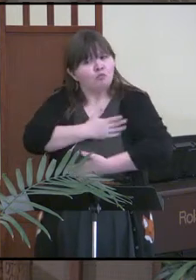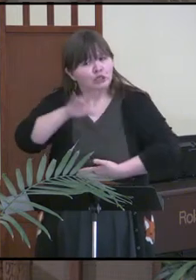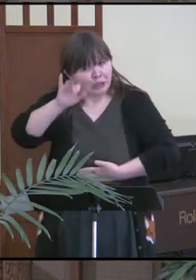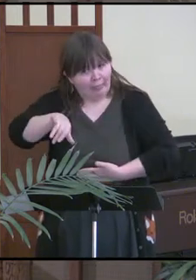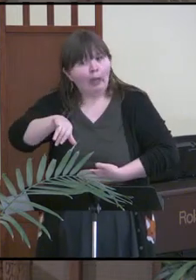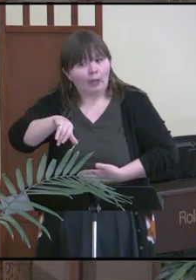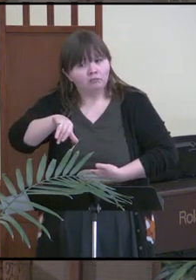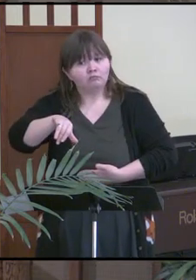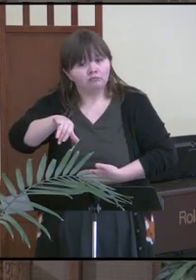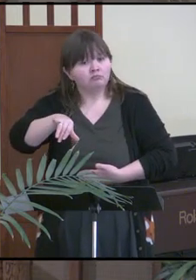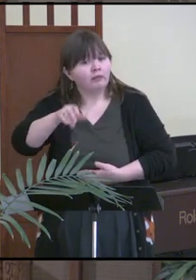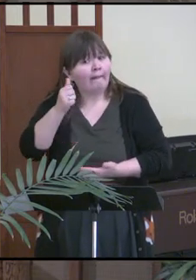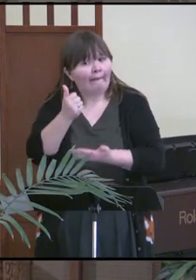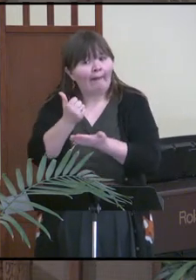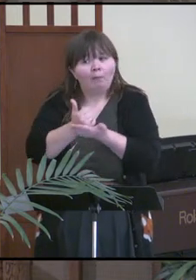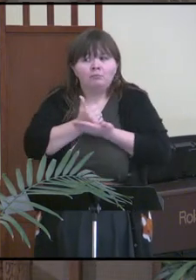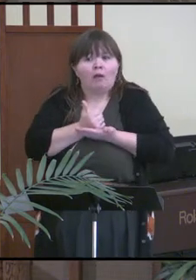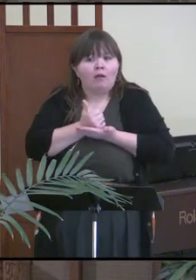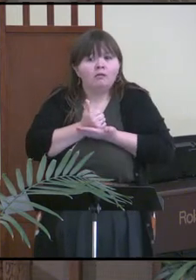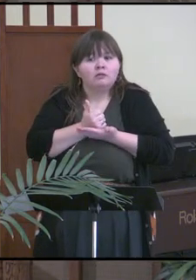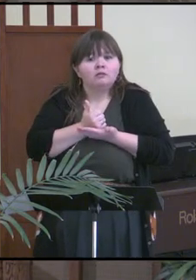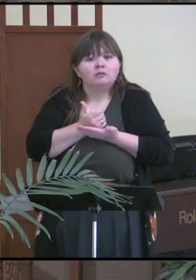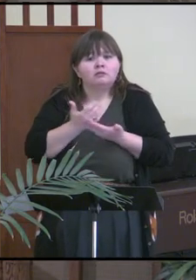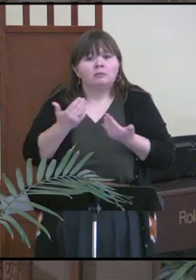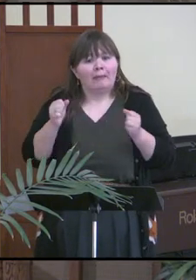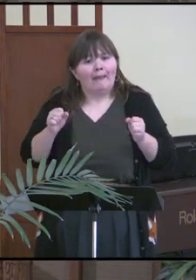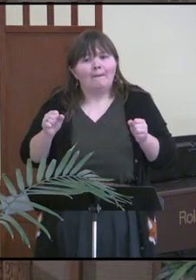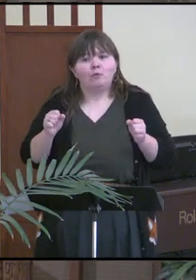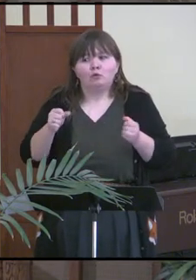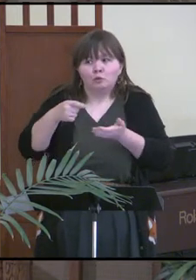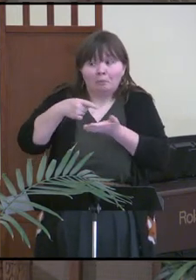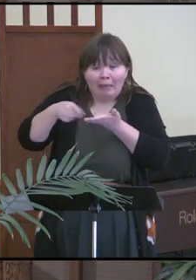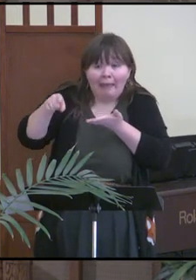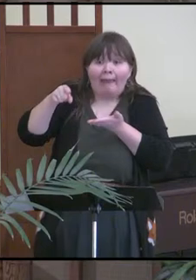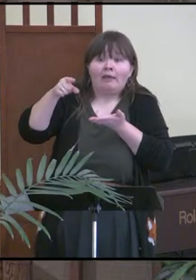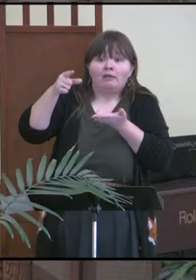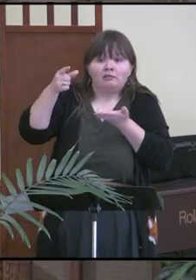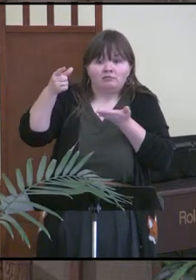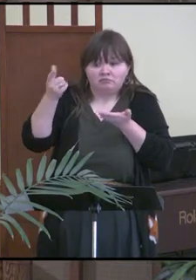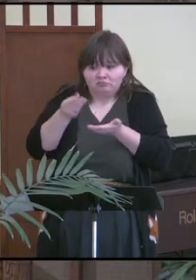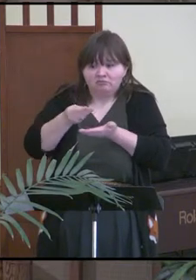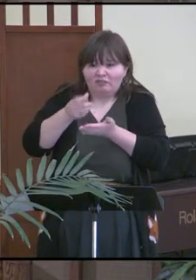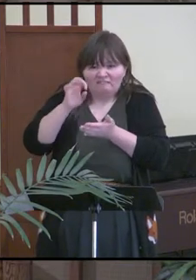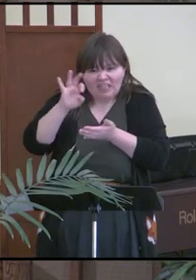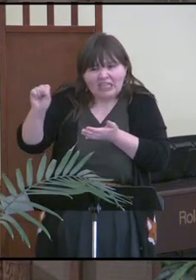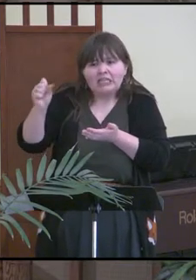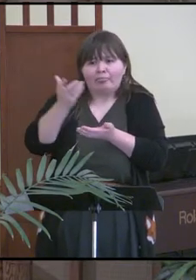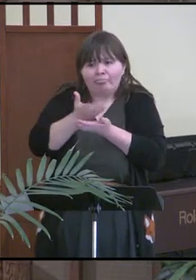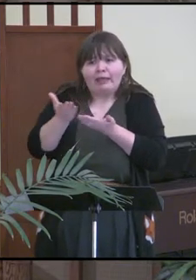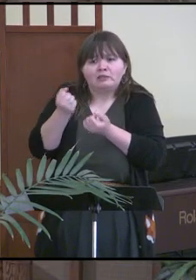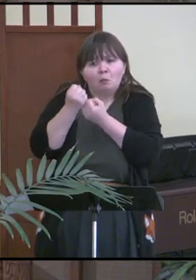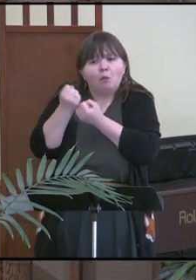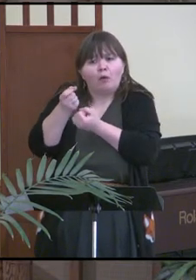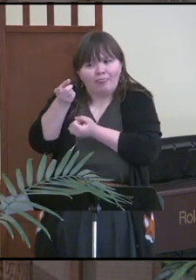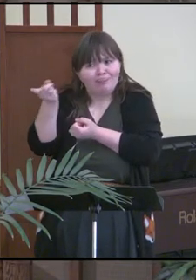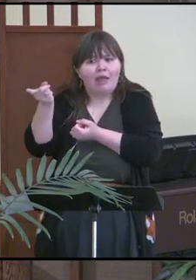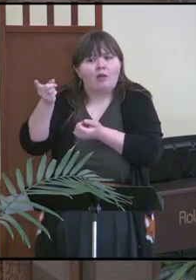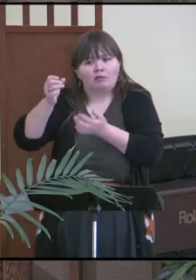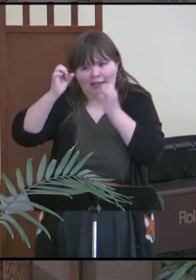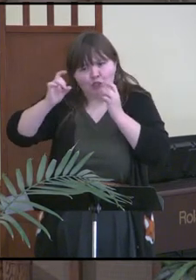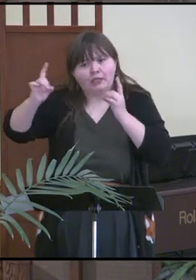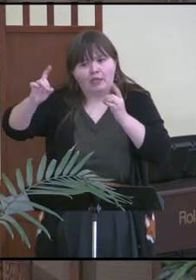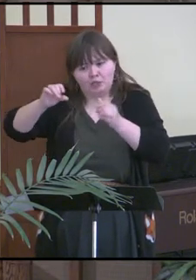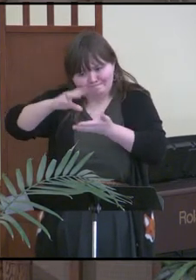appreciate that, and it helps us to be able to pay these musicians and students and help support them while they